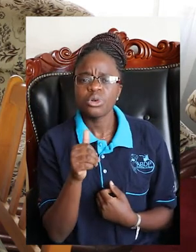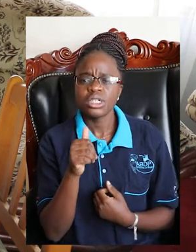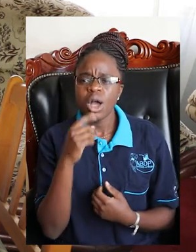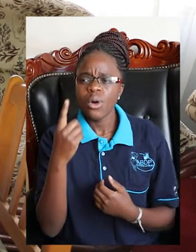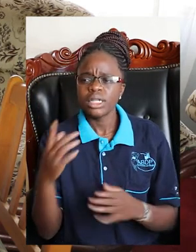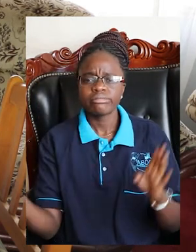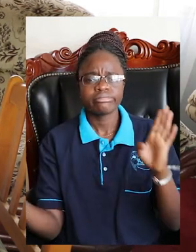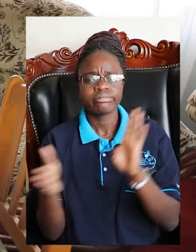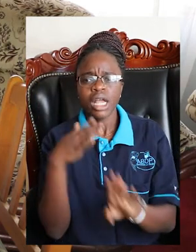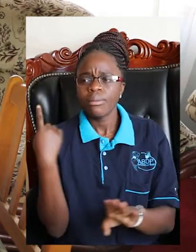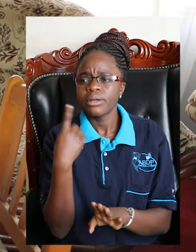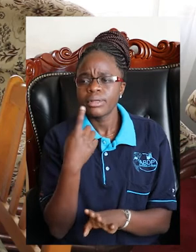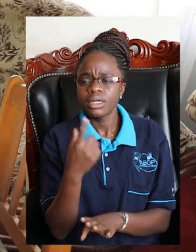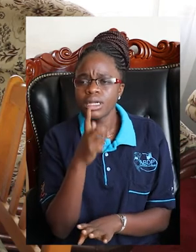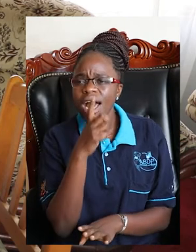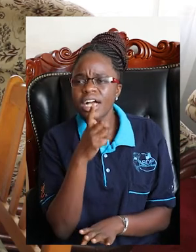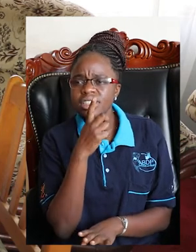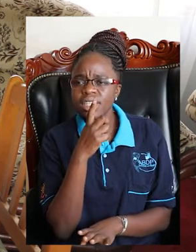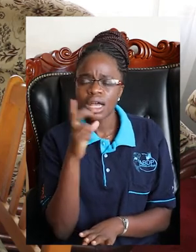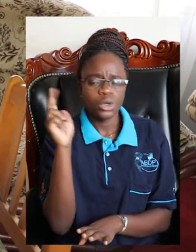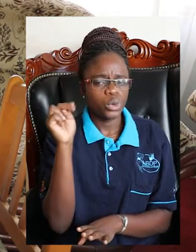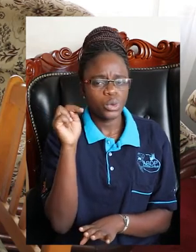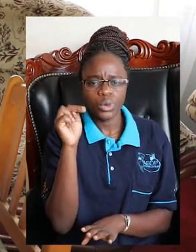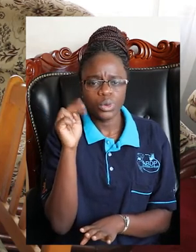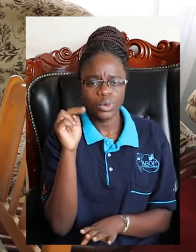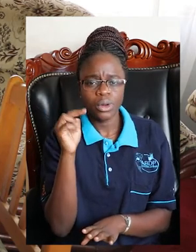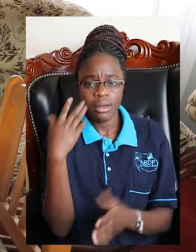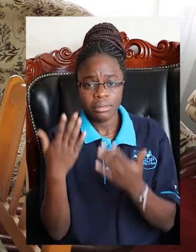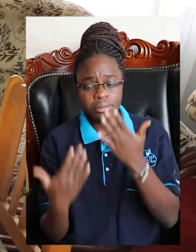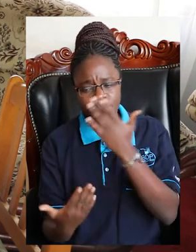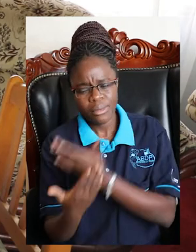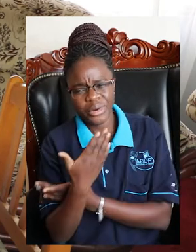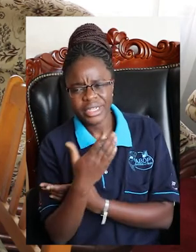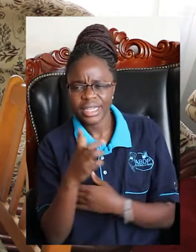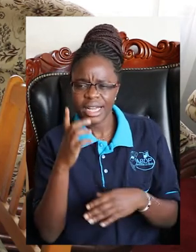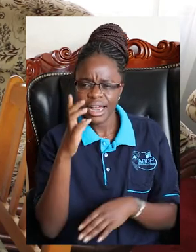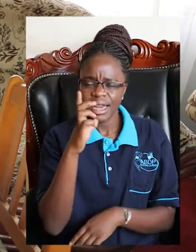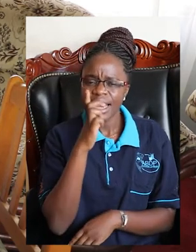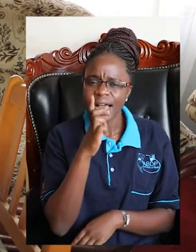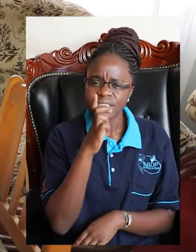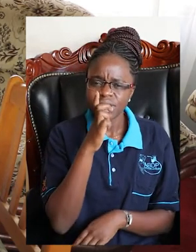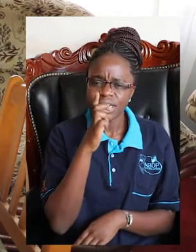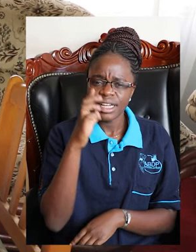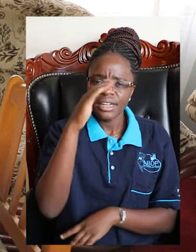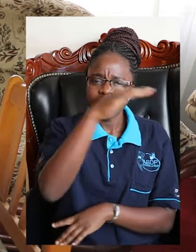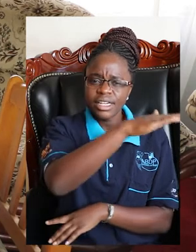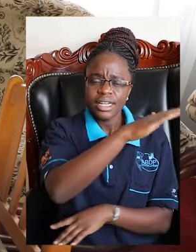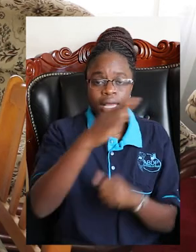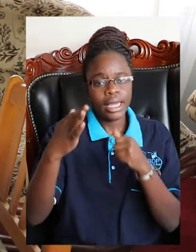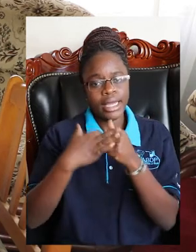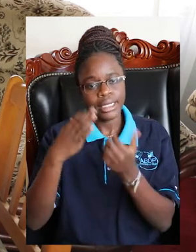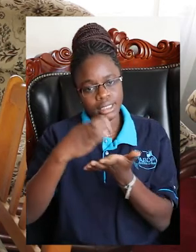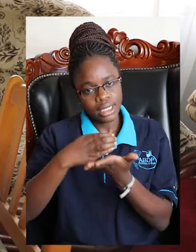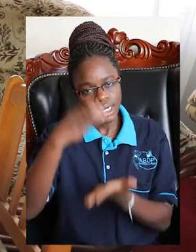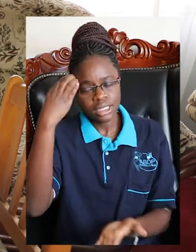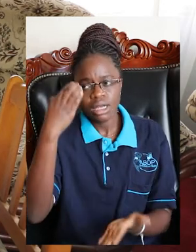don't have to take it like I'm taking it at lunchtime alone. No, spread your water from morning to at least. Don't take